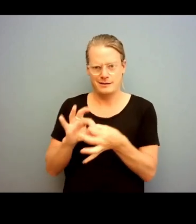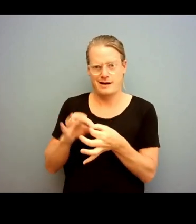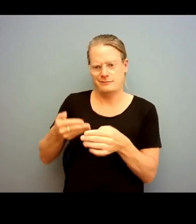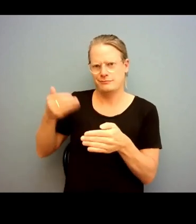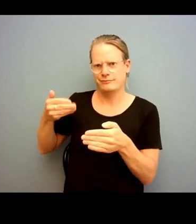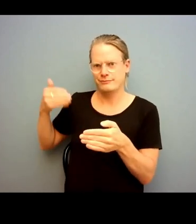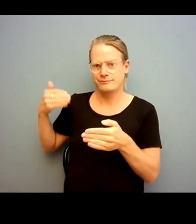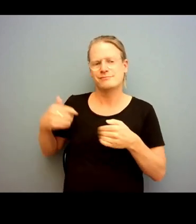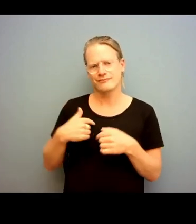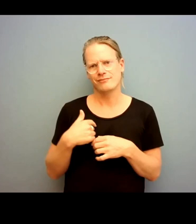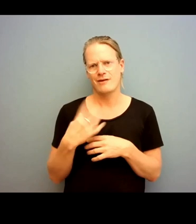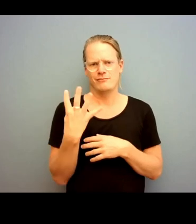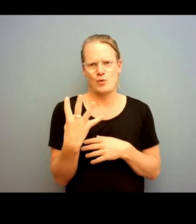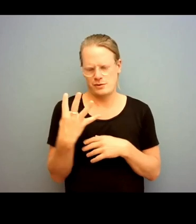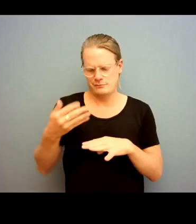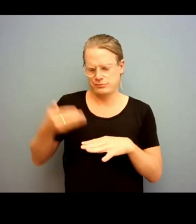It's a pleasure for me to